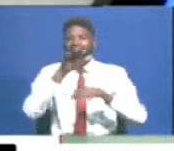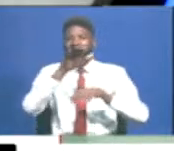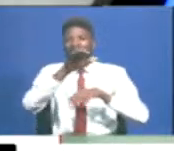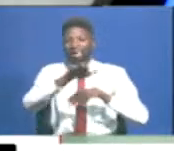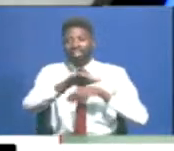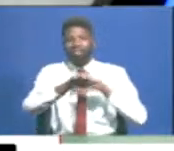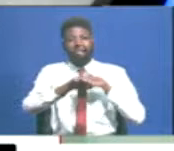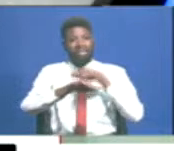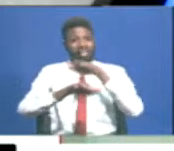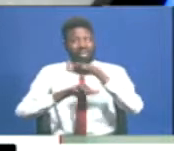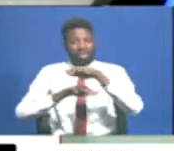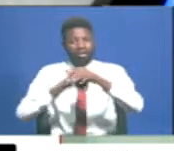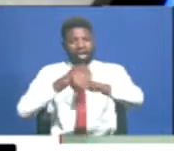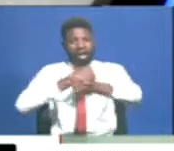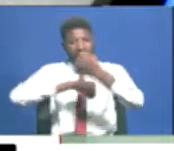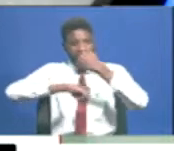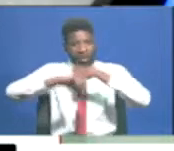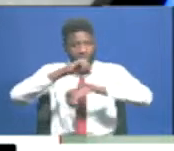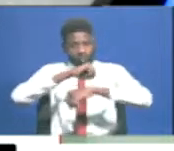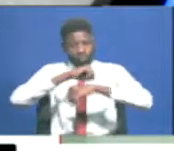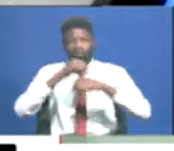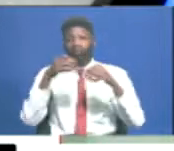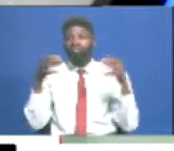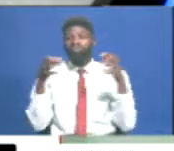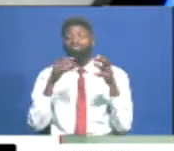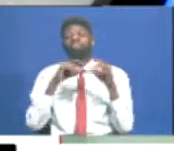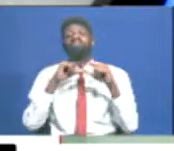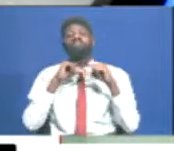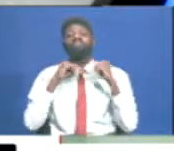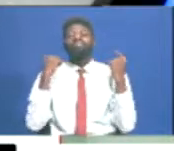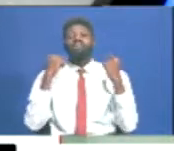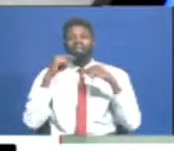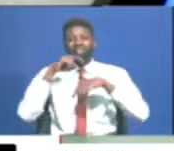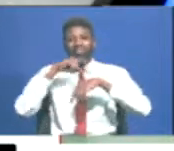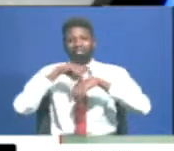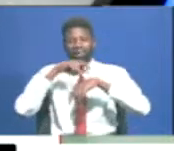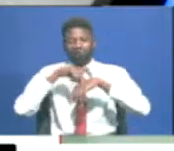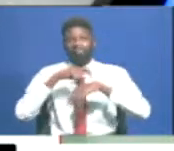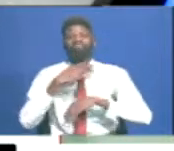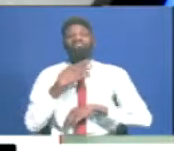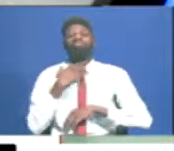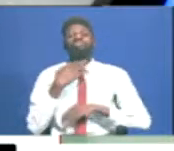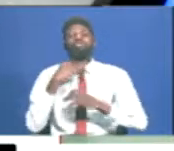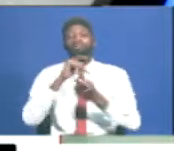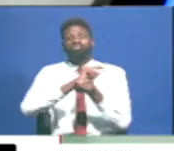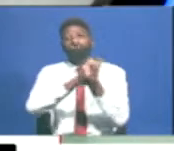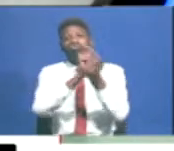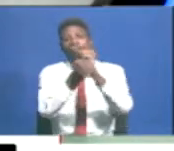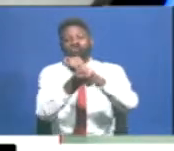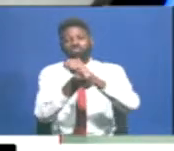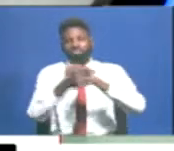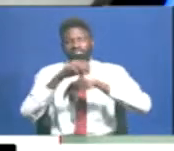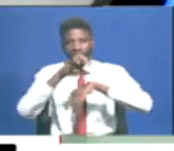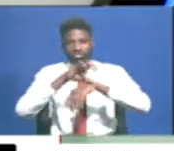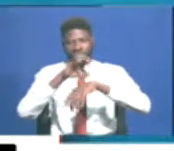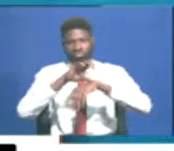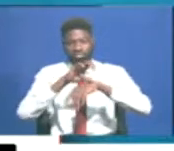performed by men of the cloth in such a ceremony and brings you the following